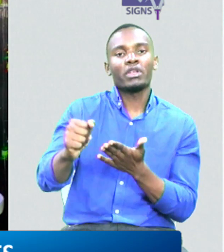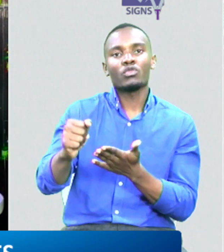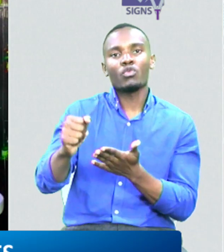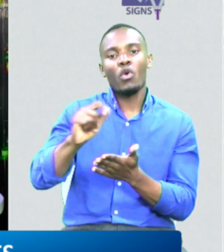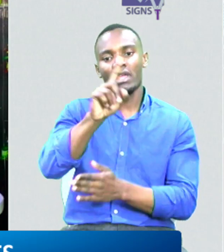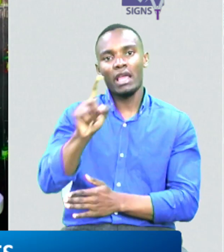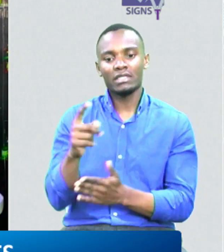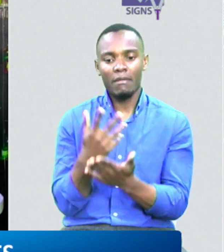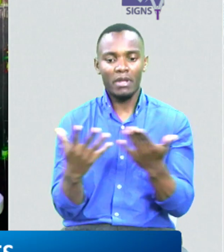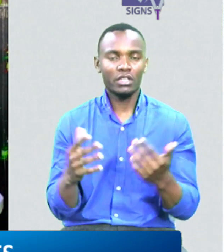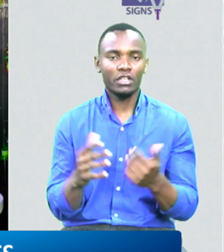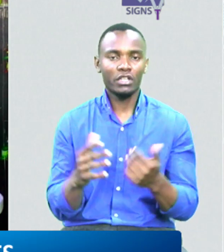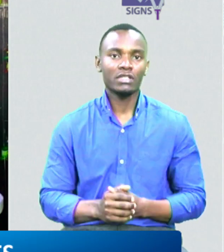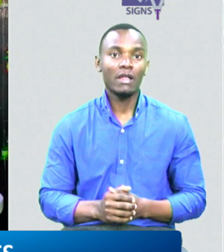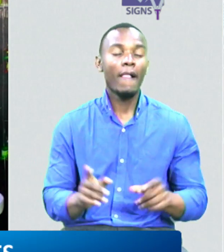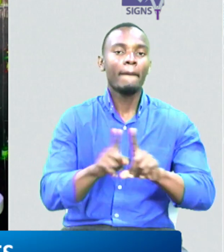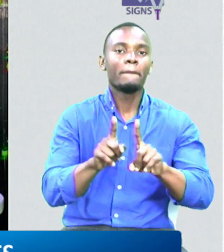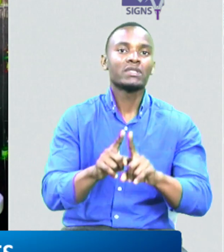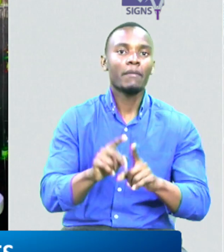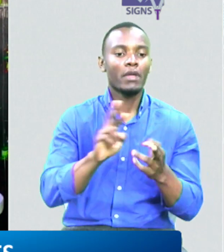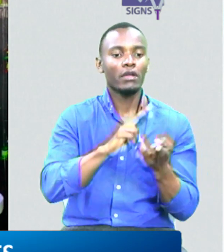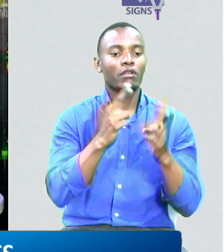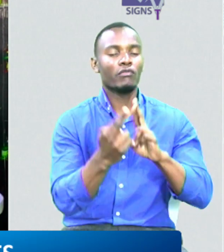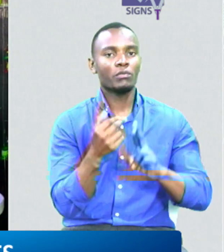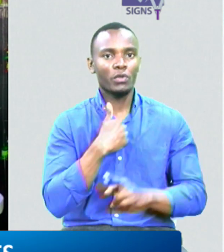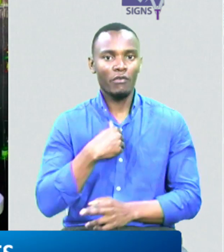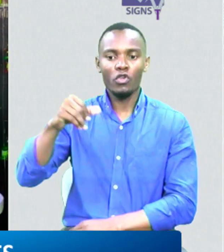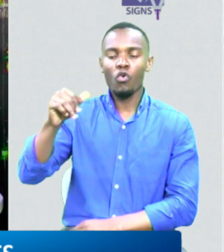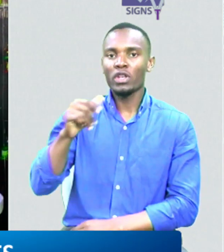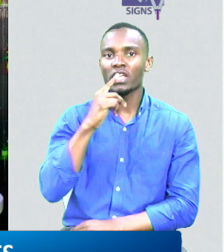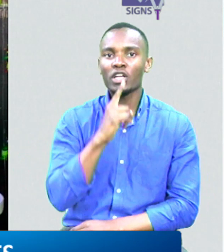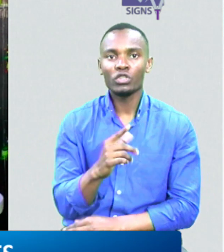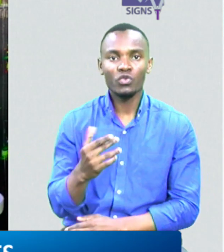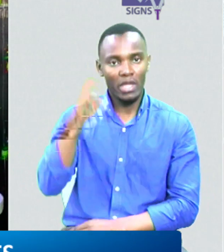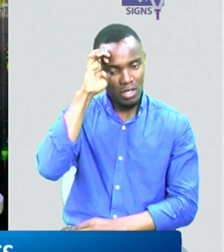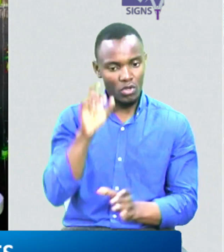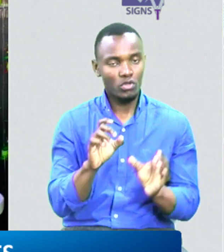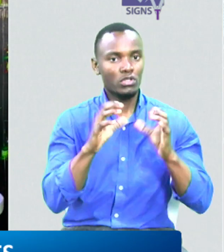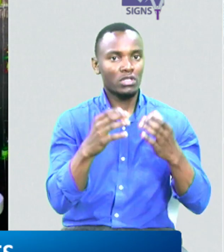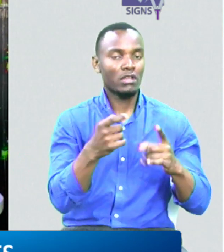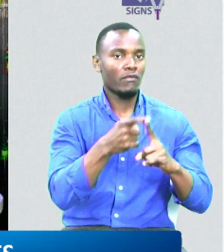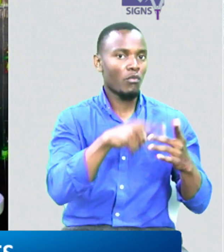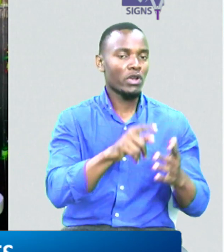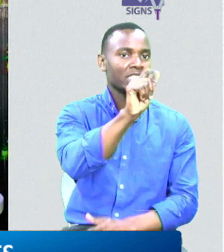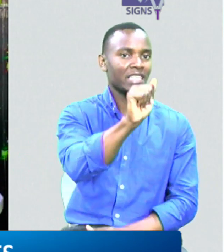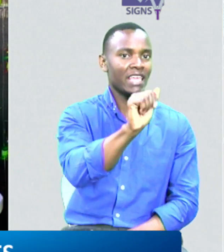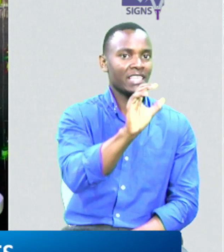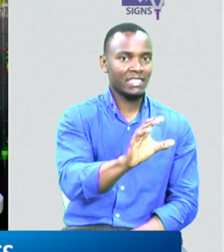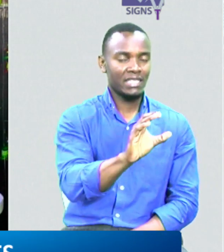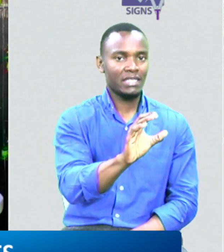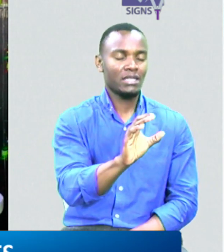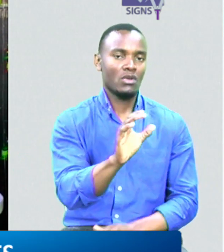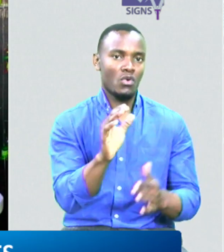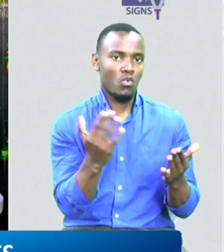pathways. Before joining an institution of higher learning, senior school students will undertake